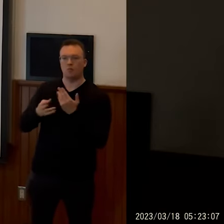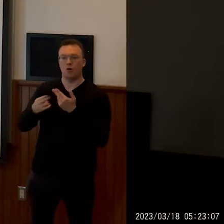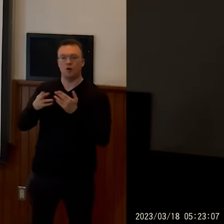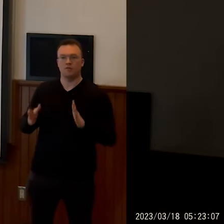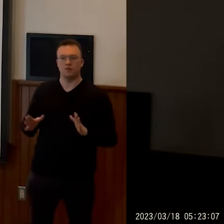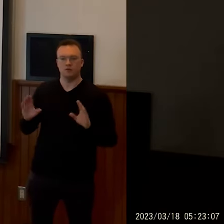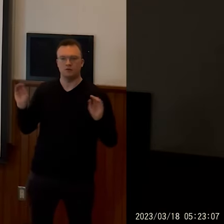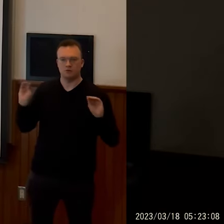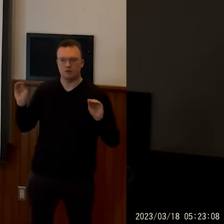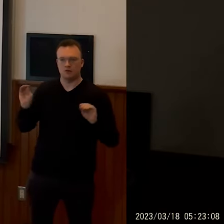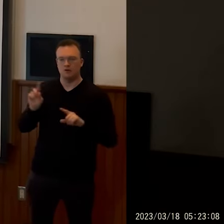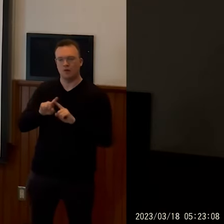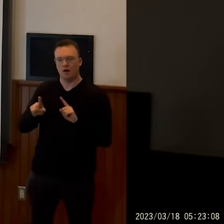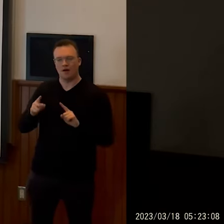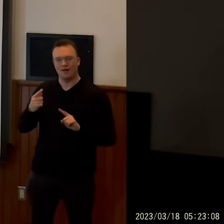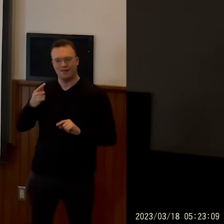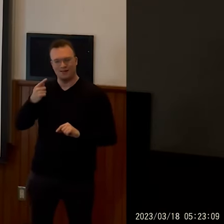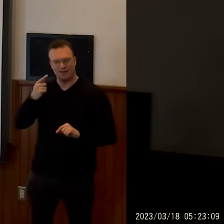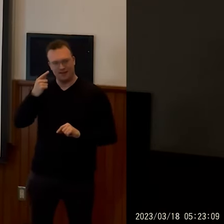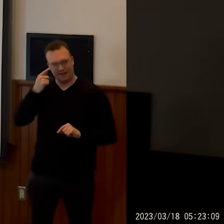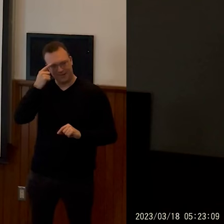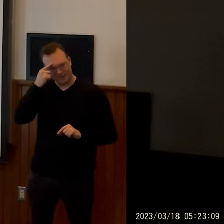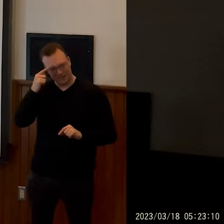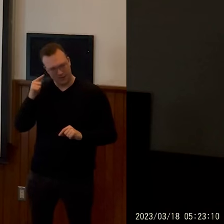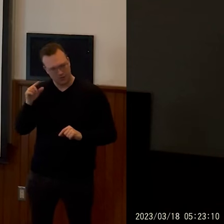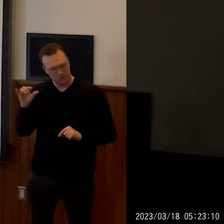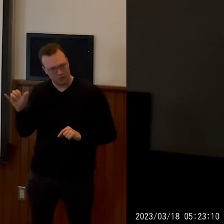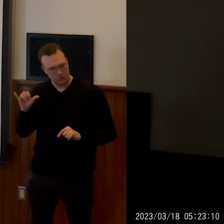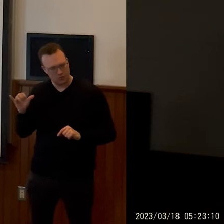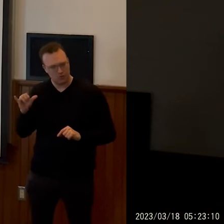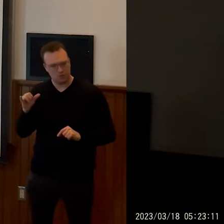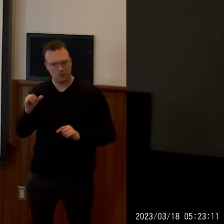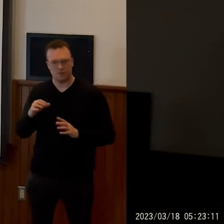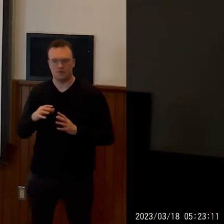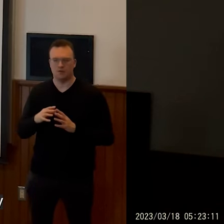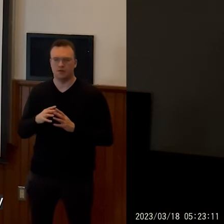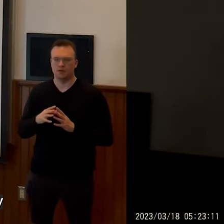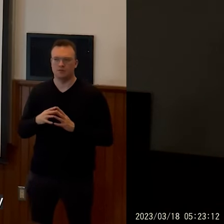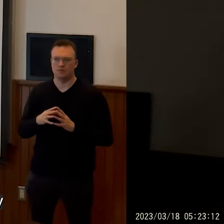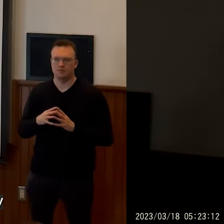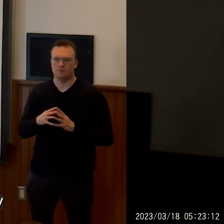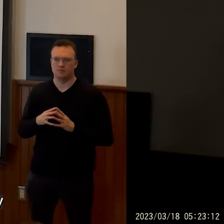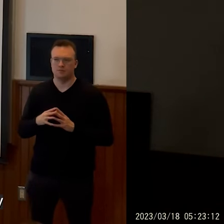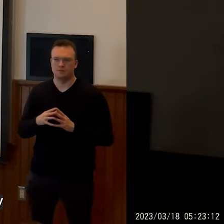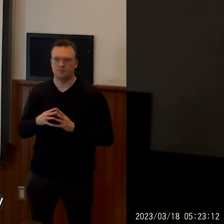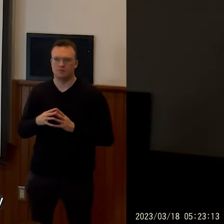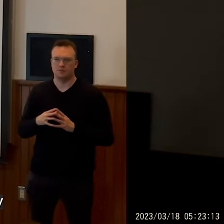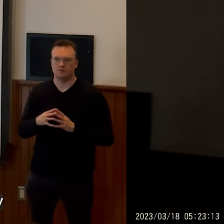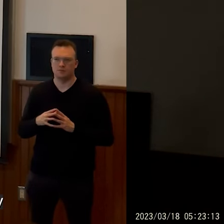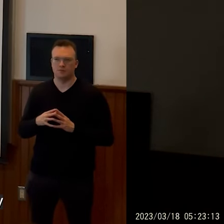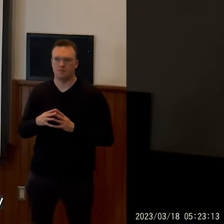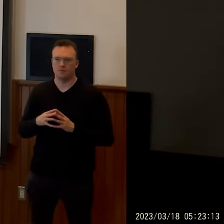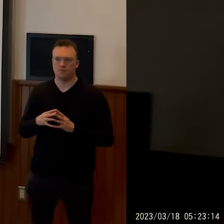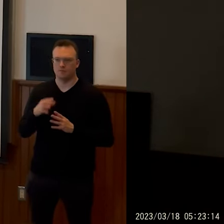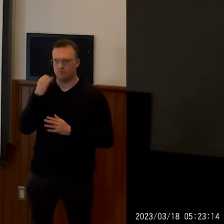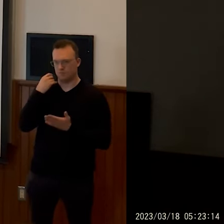I'm, I also think in terms of kind of then to talk about the archive quickly, if the